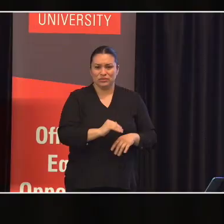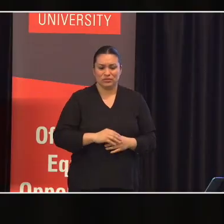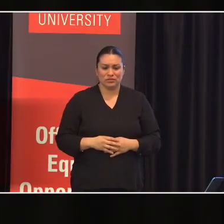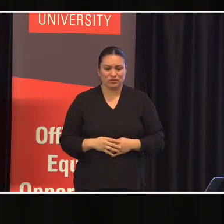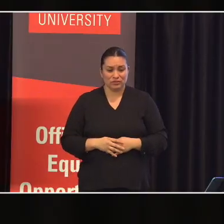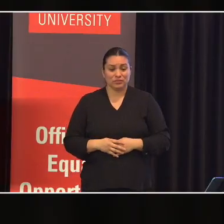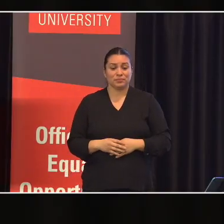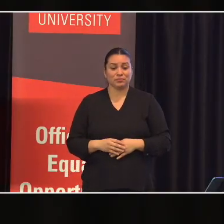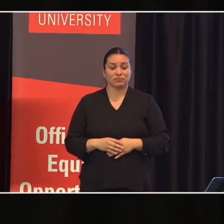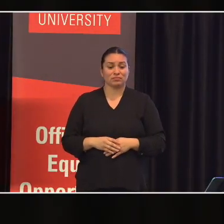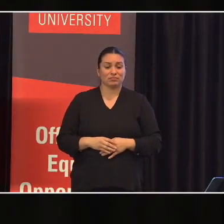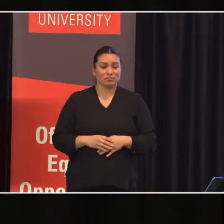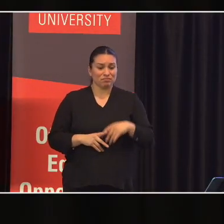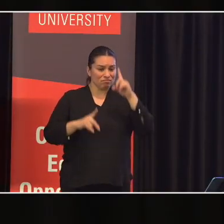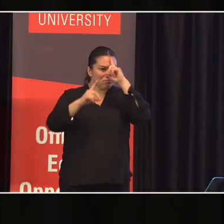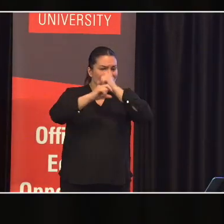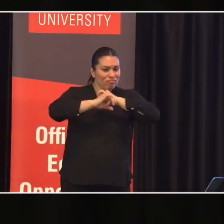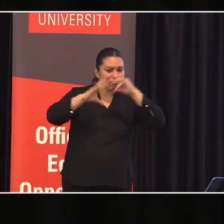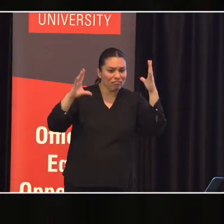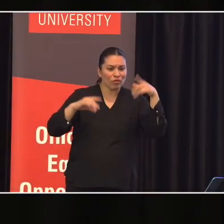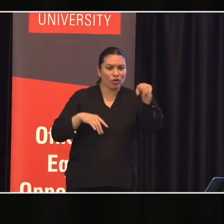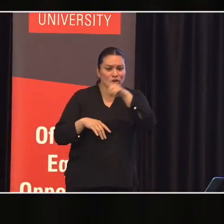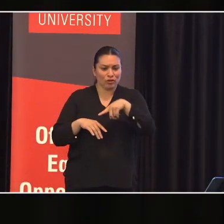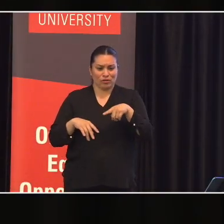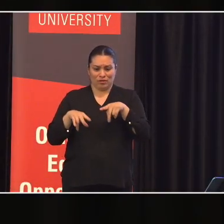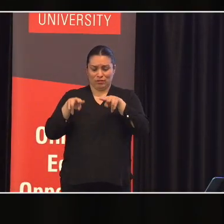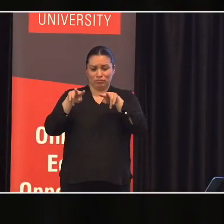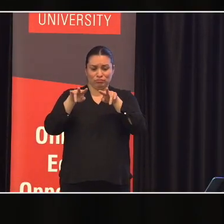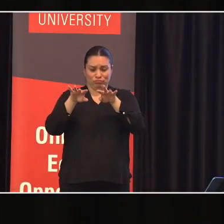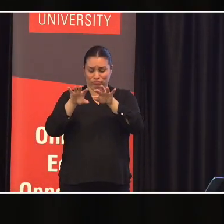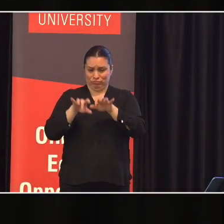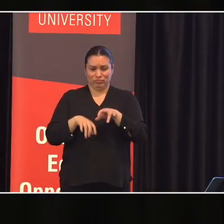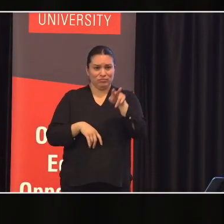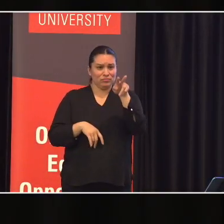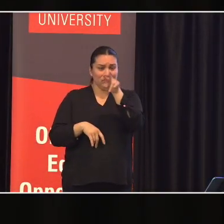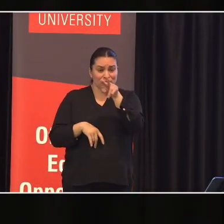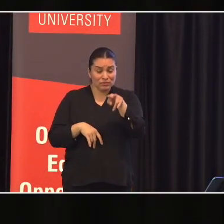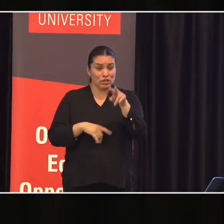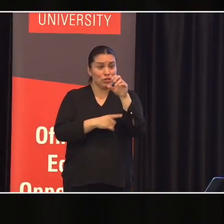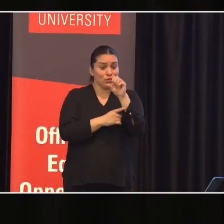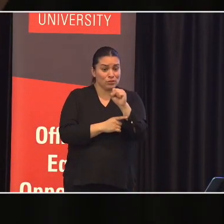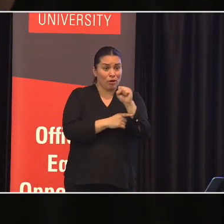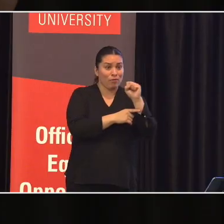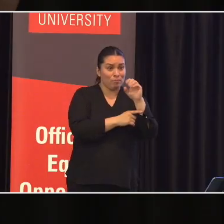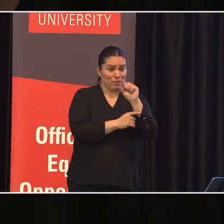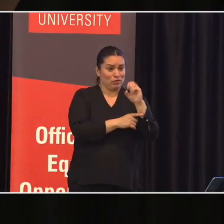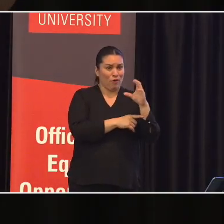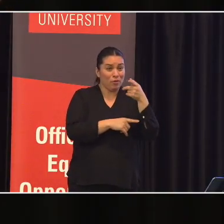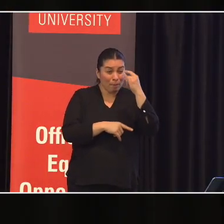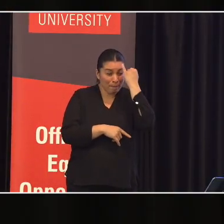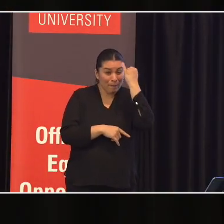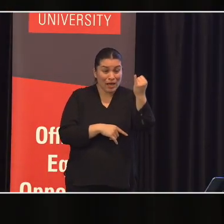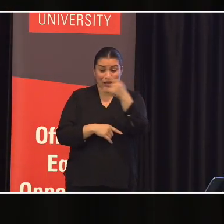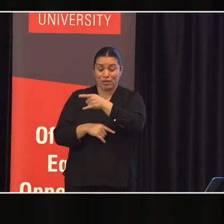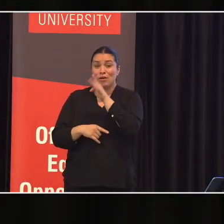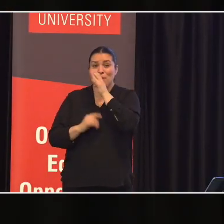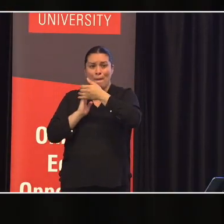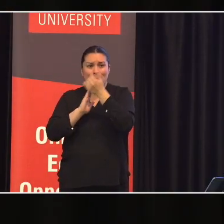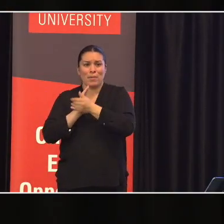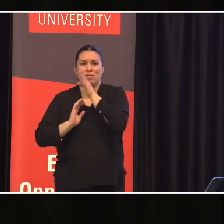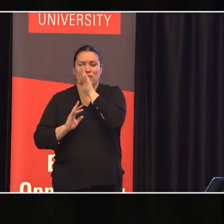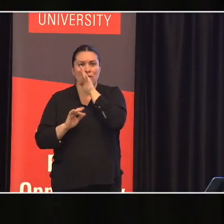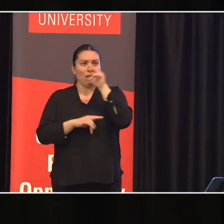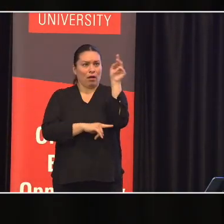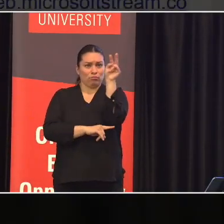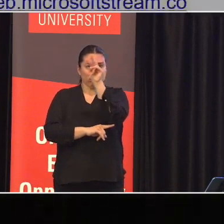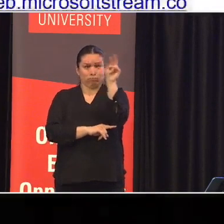it's going to try to read that URL as though it's a series of words. On the screen, there is a multi-line